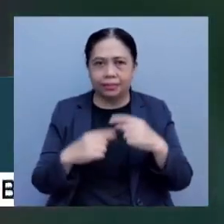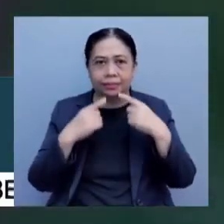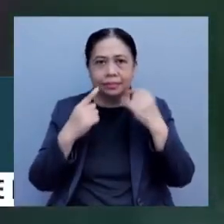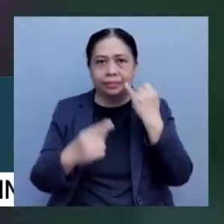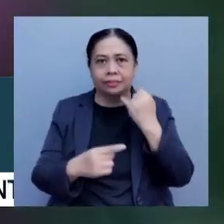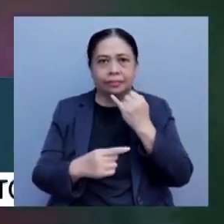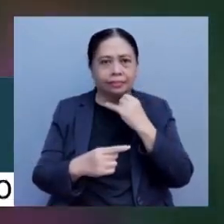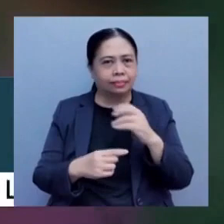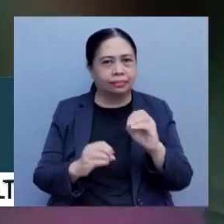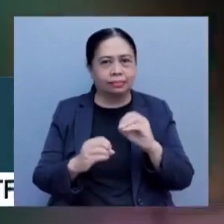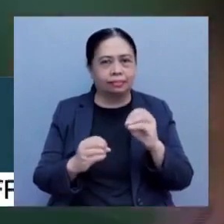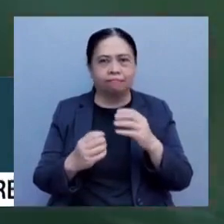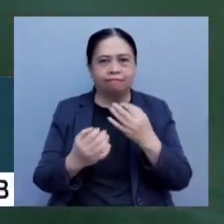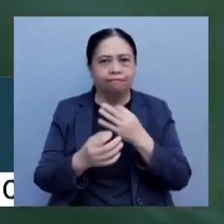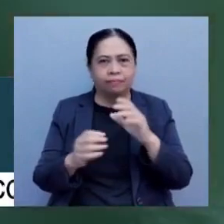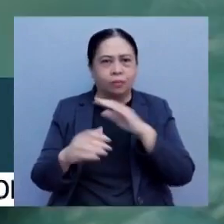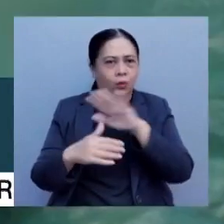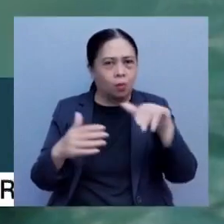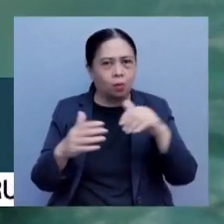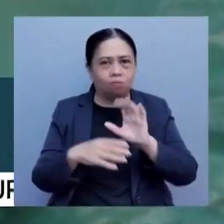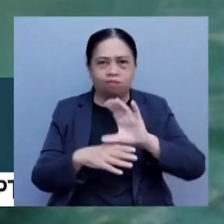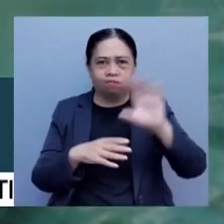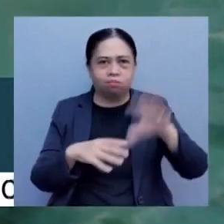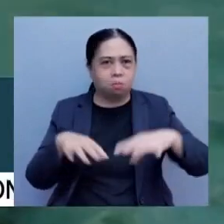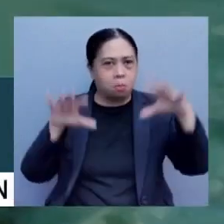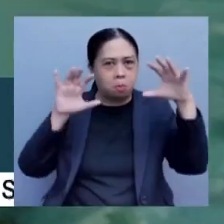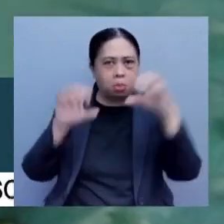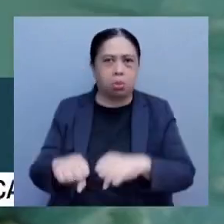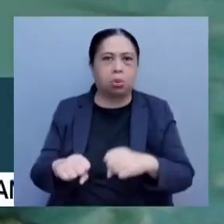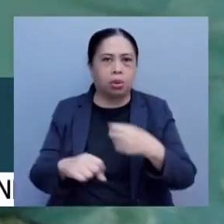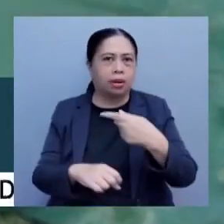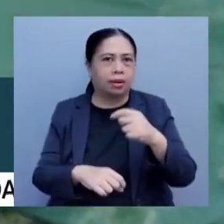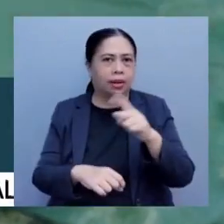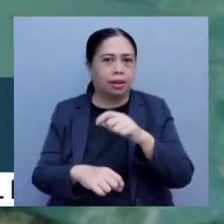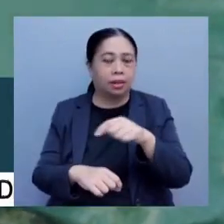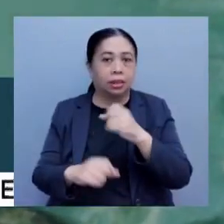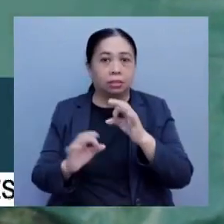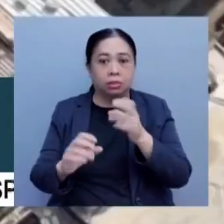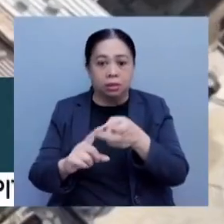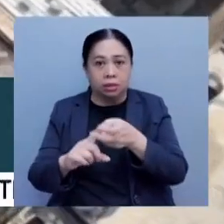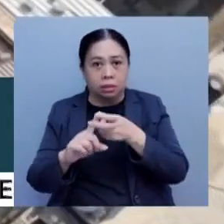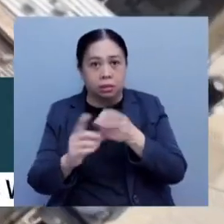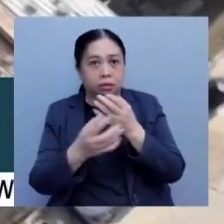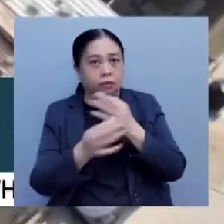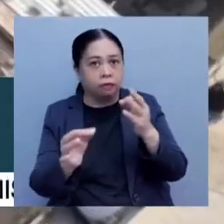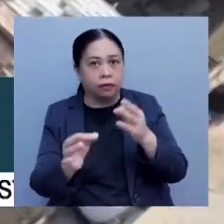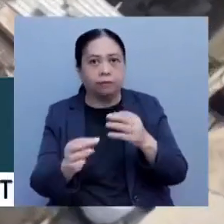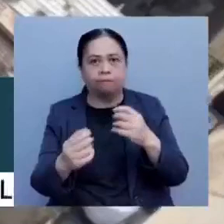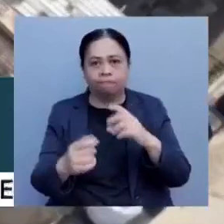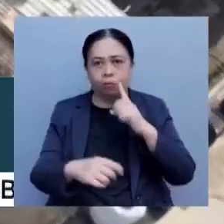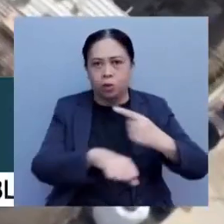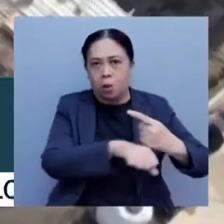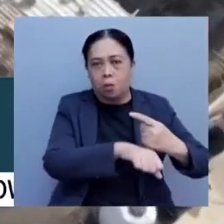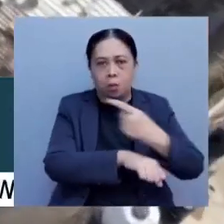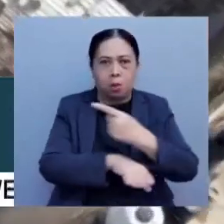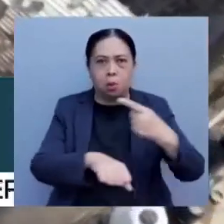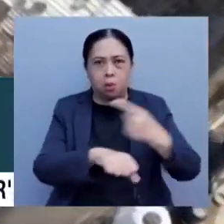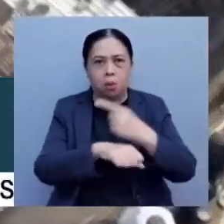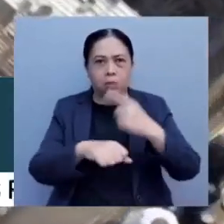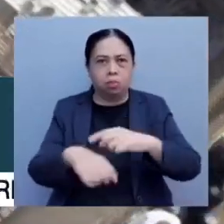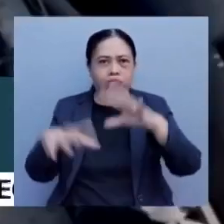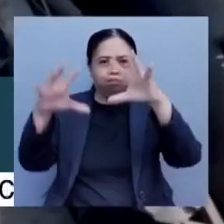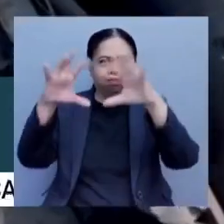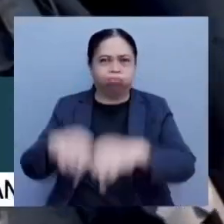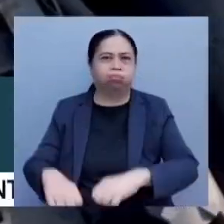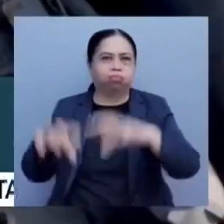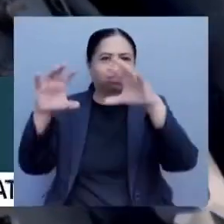will be no exceptions to its complete siege of Gaza until hostages are freed. Airstrikes have reduced entire communities in